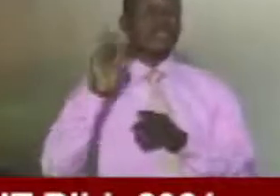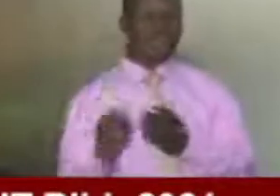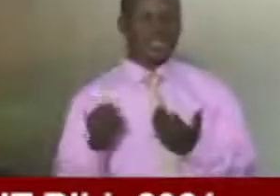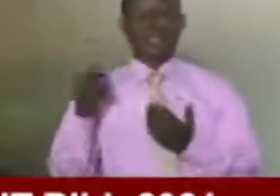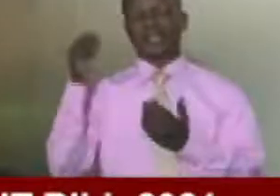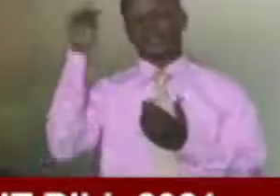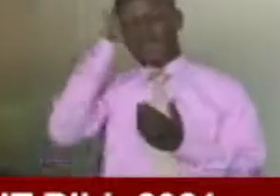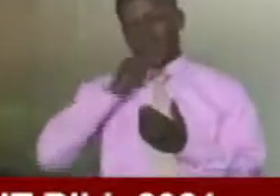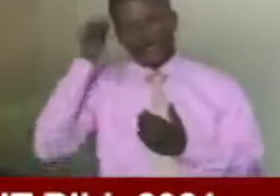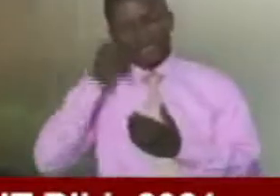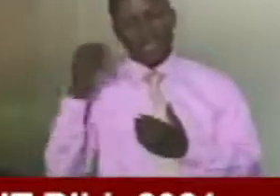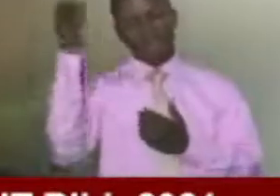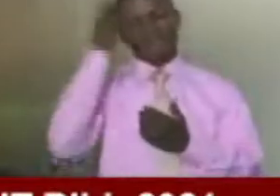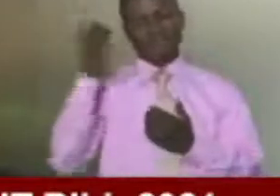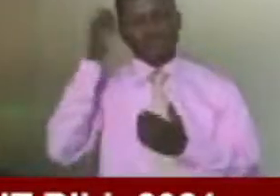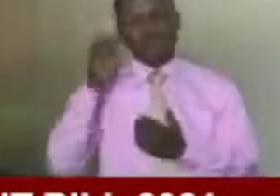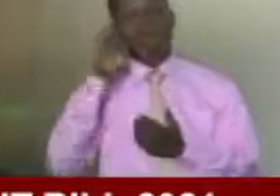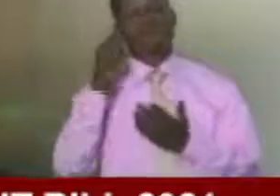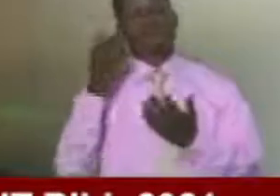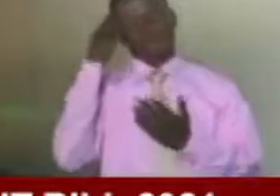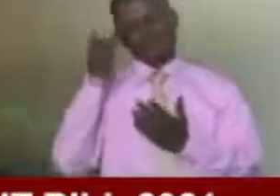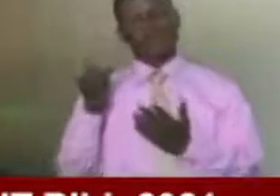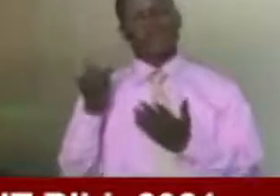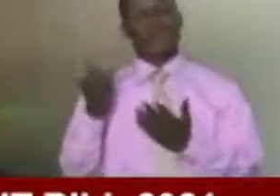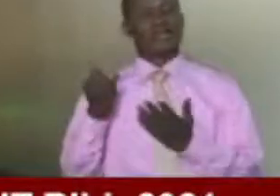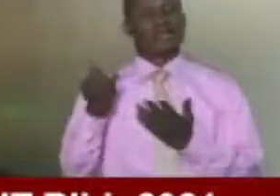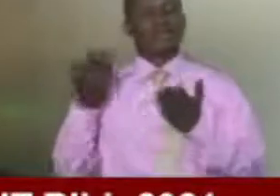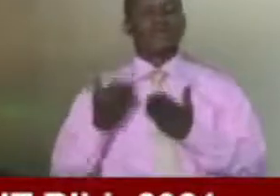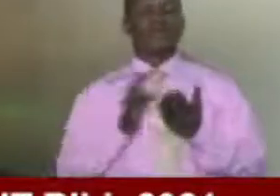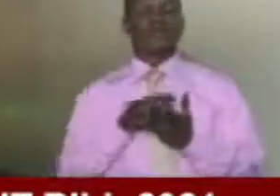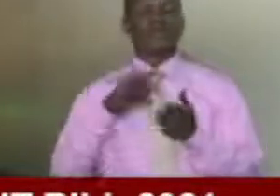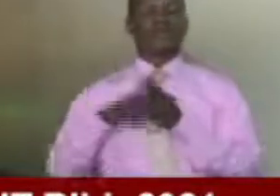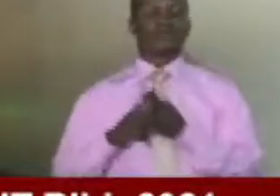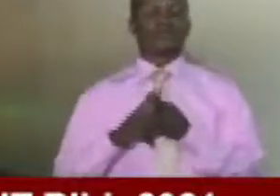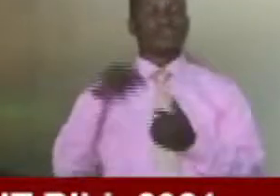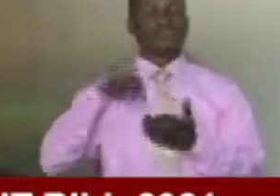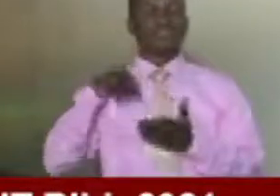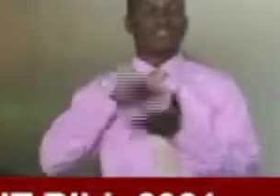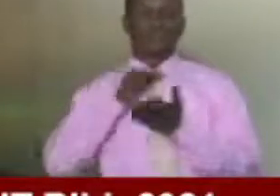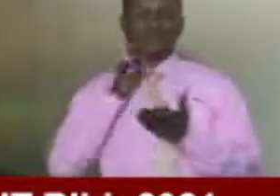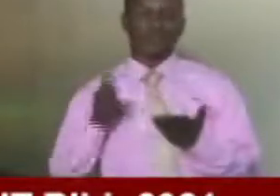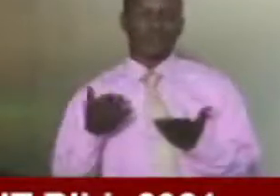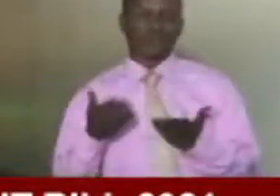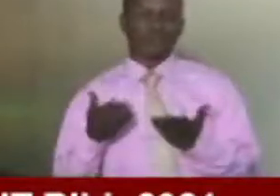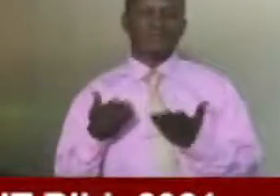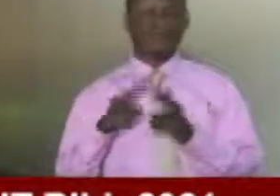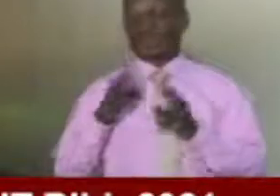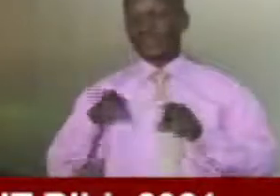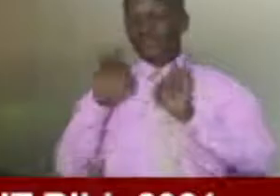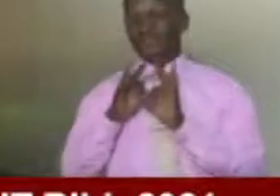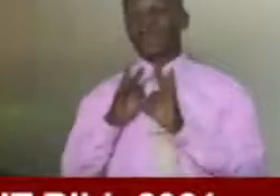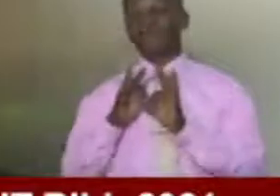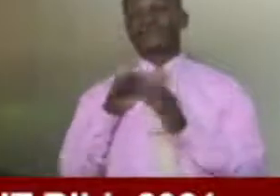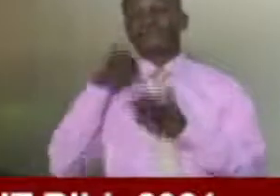practiced in the first instance? So why put us into these unnecessary discussions that have no meaning, no bearing with what we are talking about? What we are